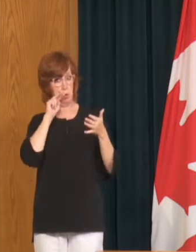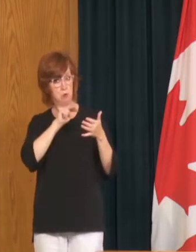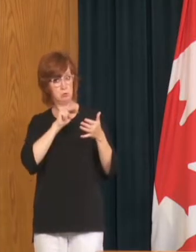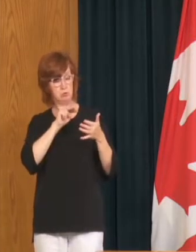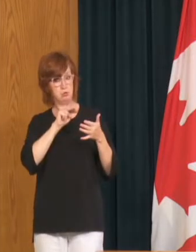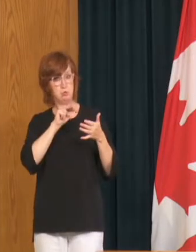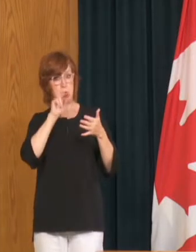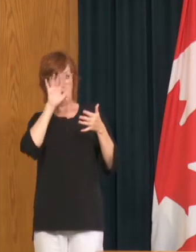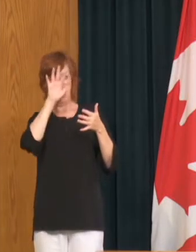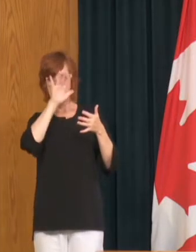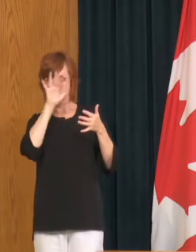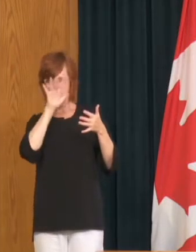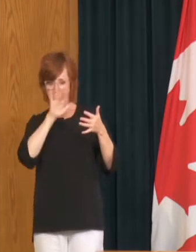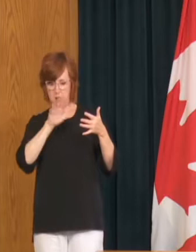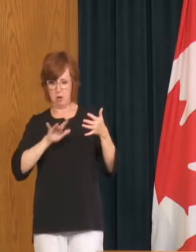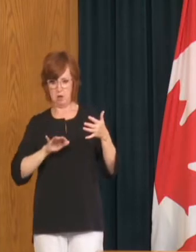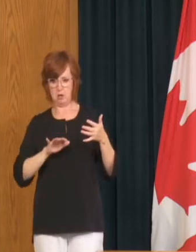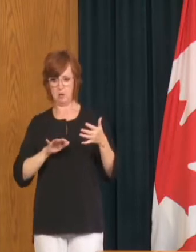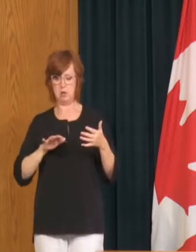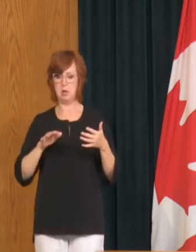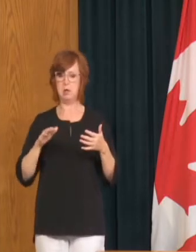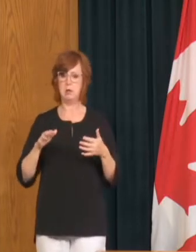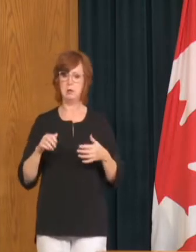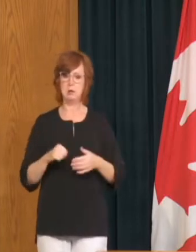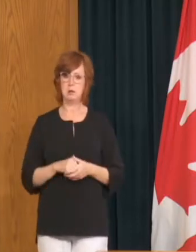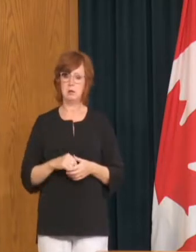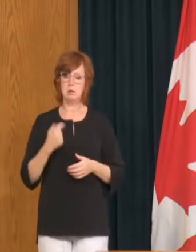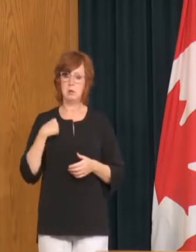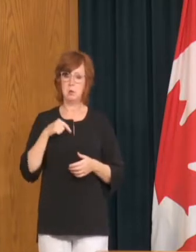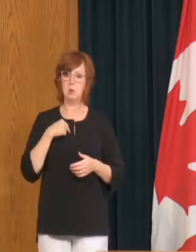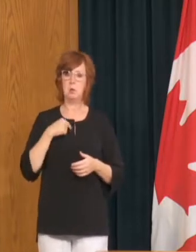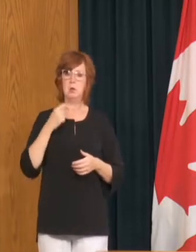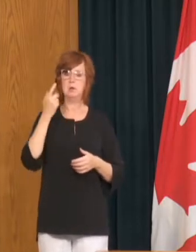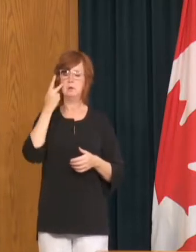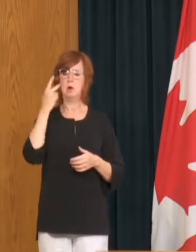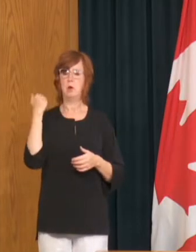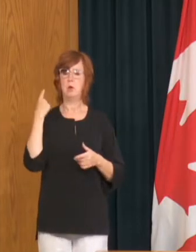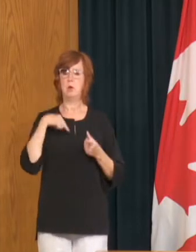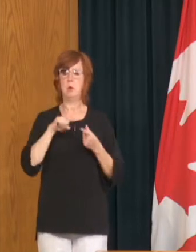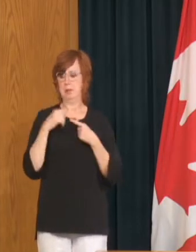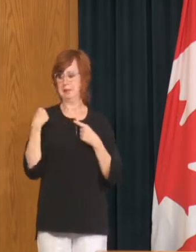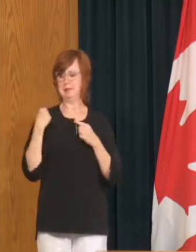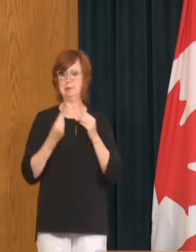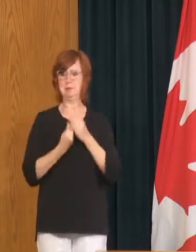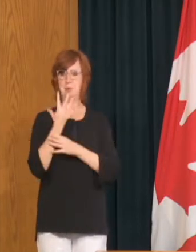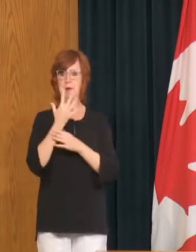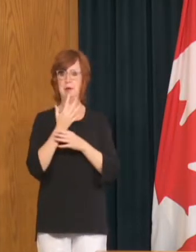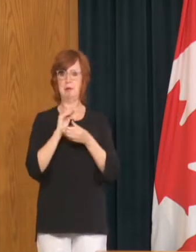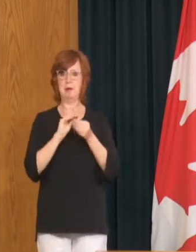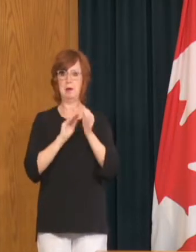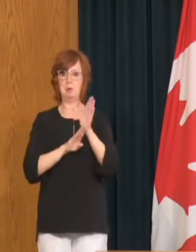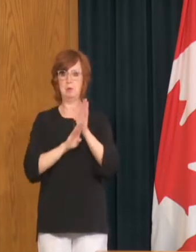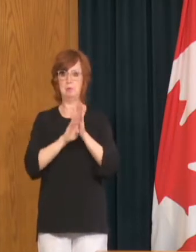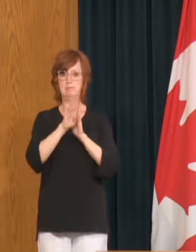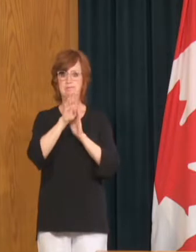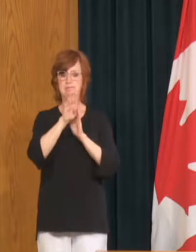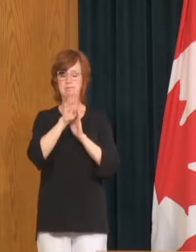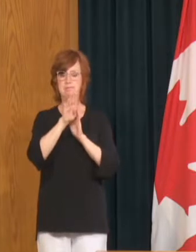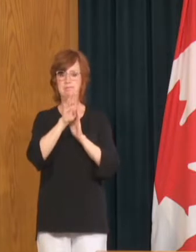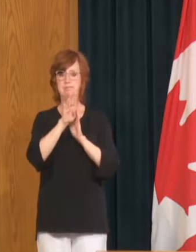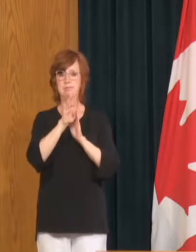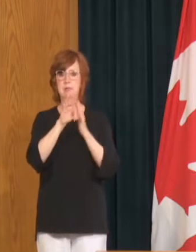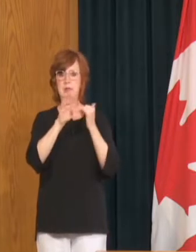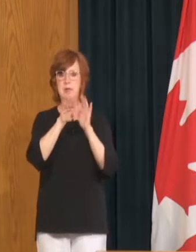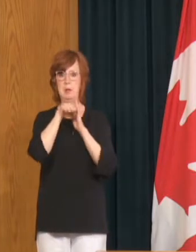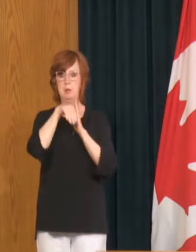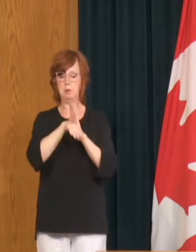our own actions can really flatten the curve. So everything we do throughout Saskatchewan, and especially in the PA area, in terms of